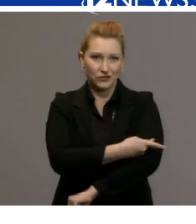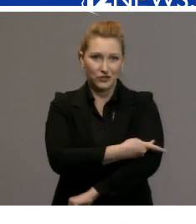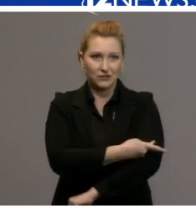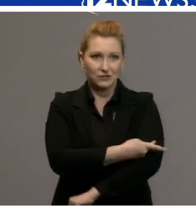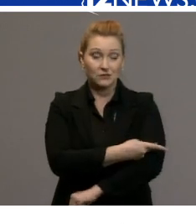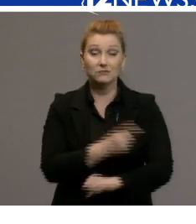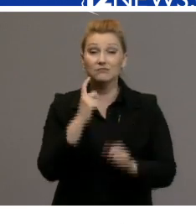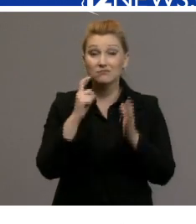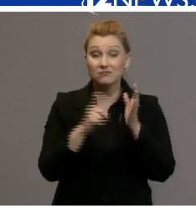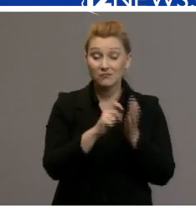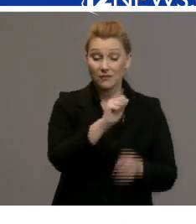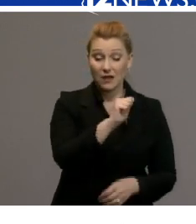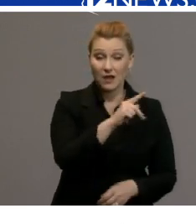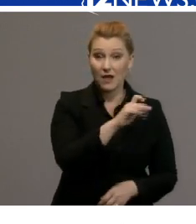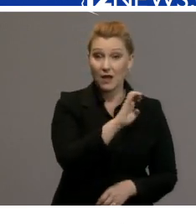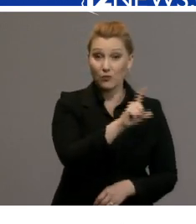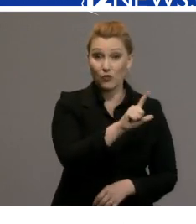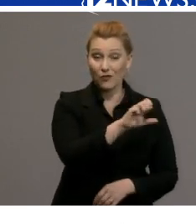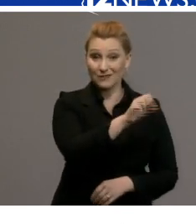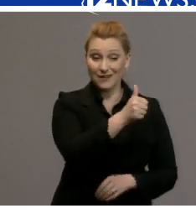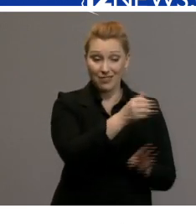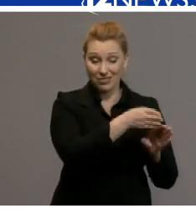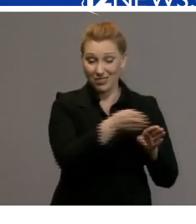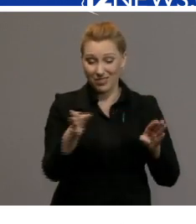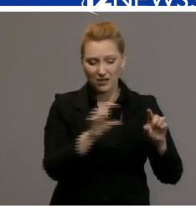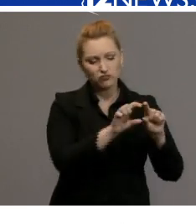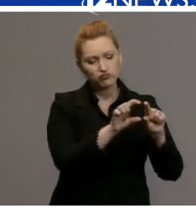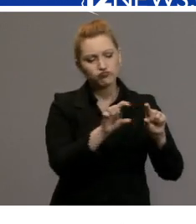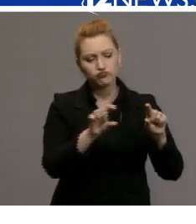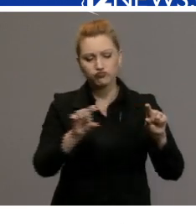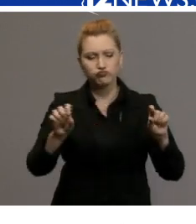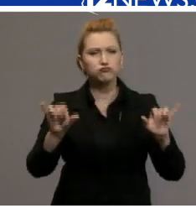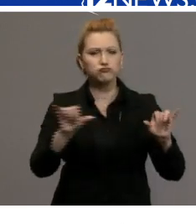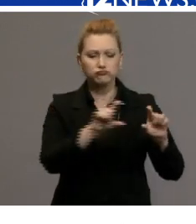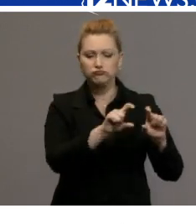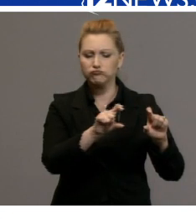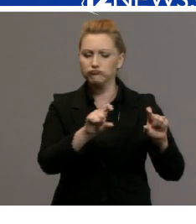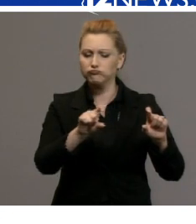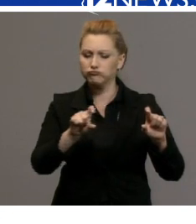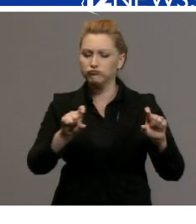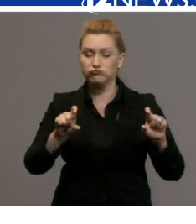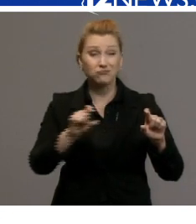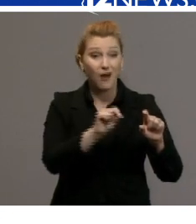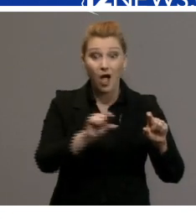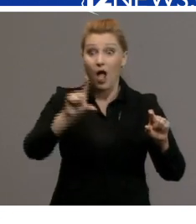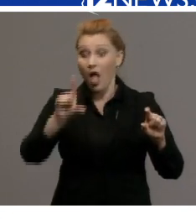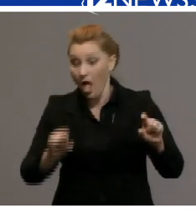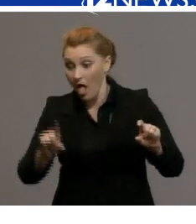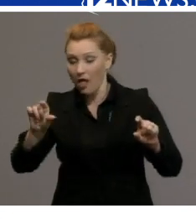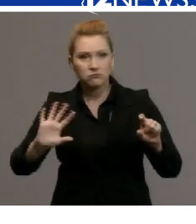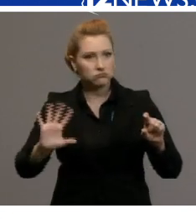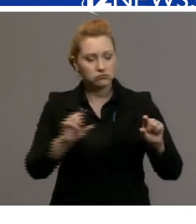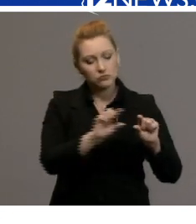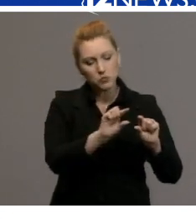that line remains pretty steady, pretty flat, somewhere between 10 and